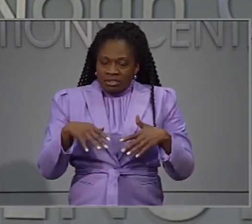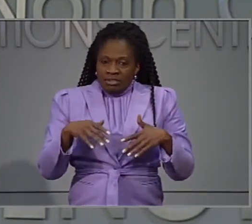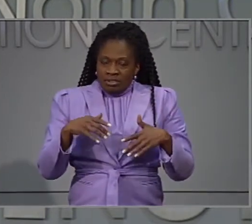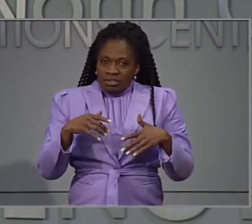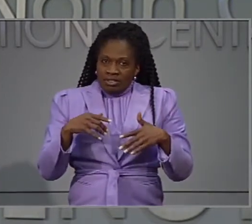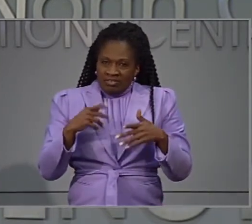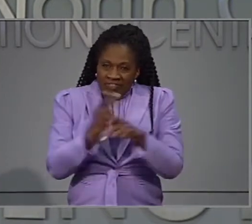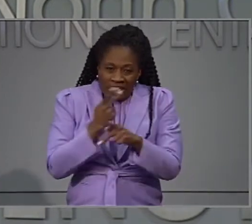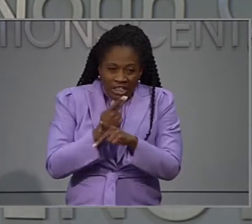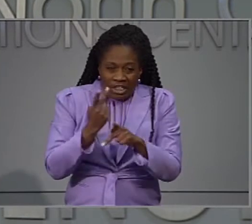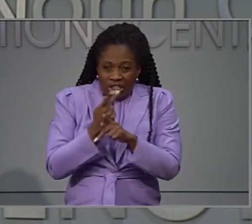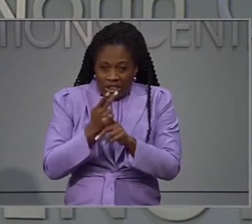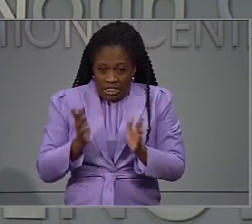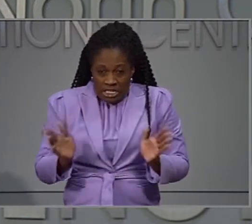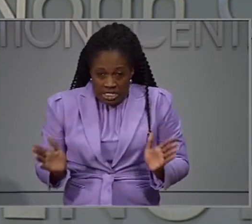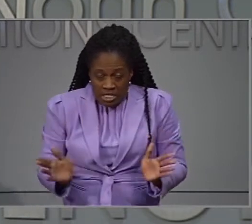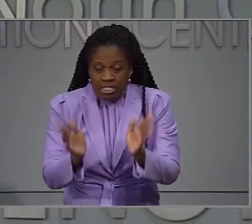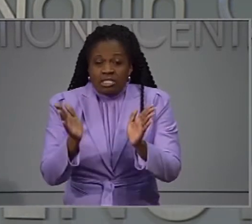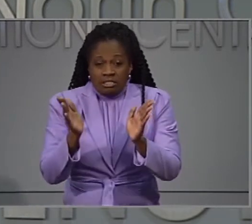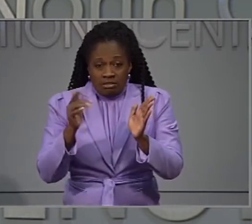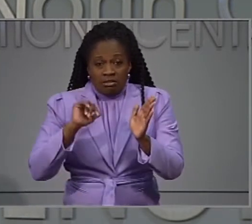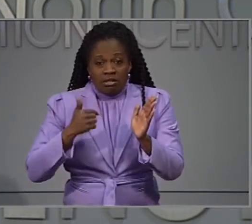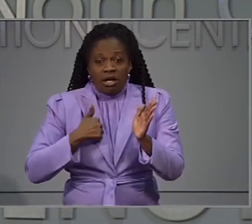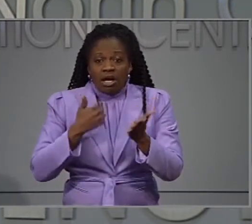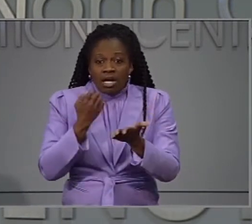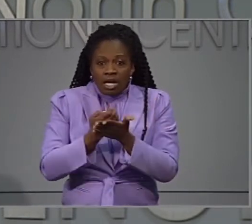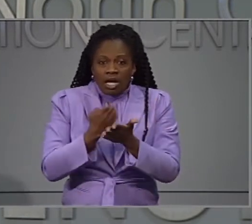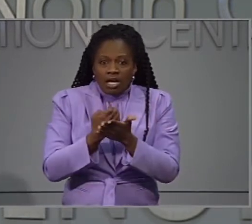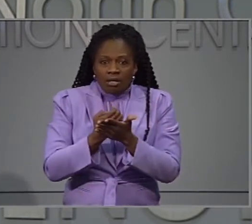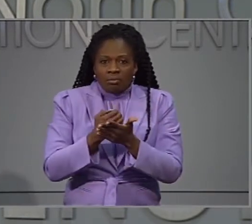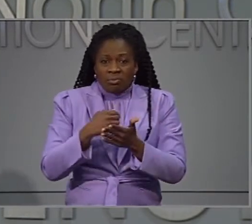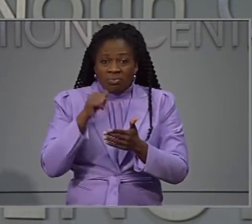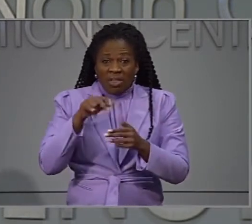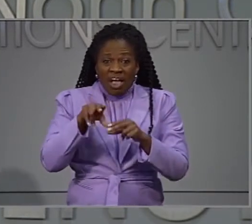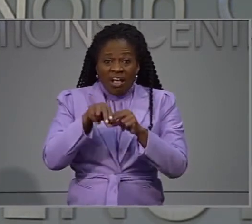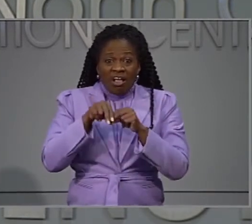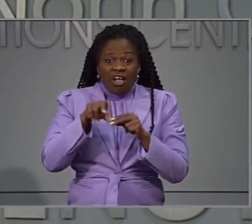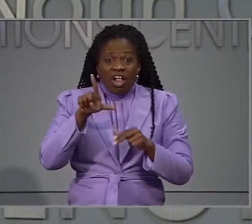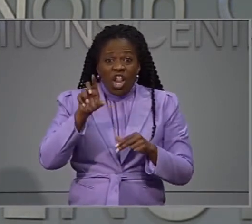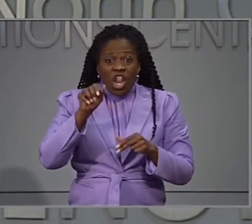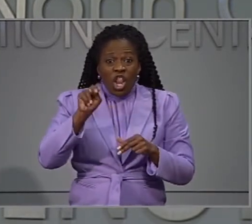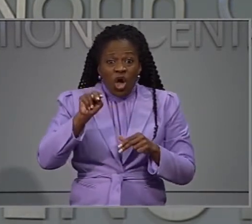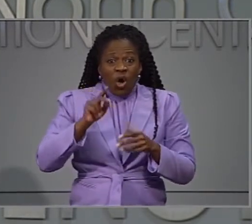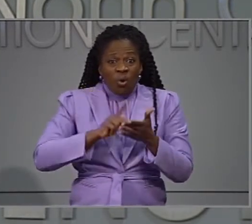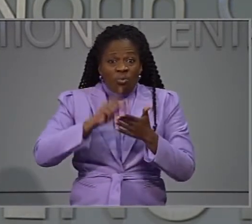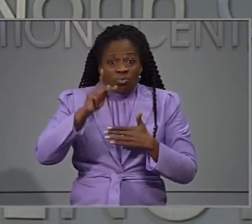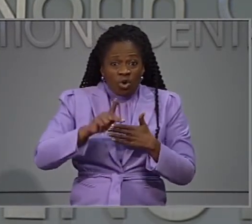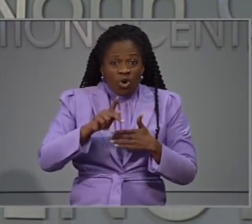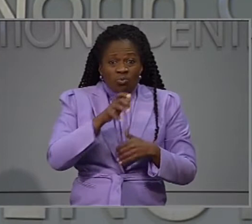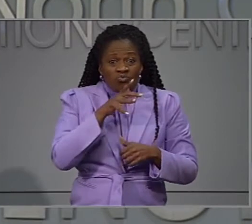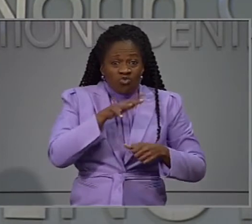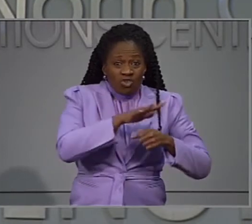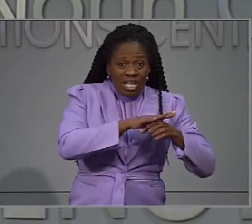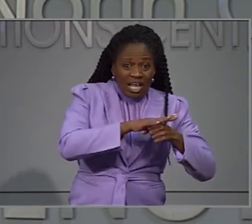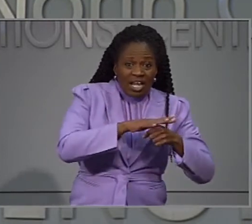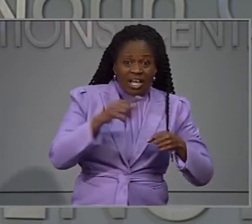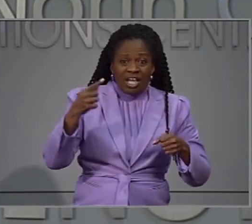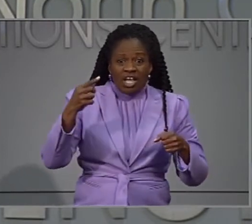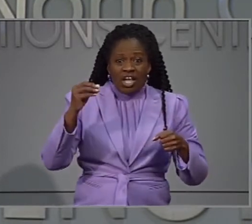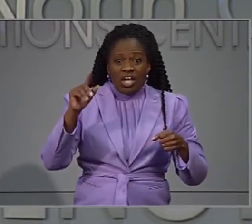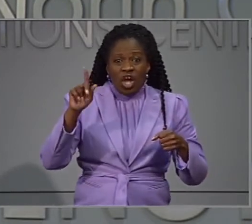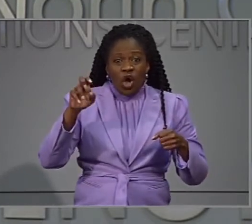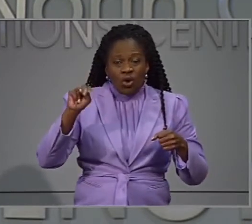economy. We do want to put more money into the loan program that both the Rural Center and Golden